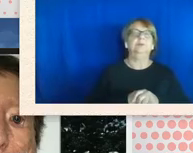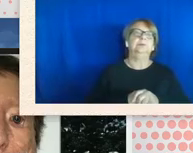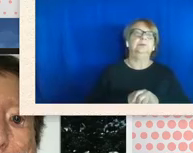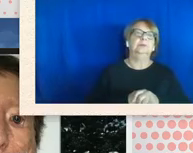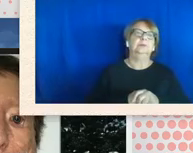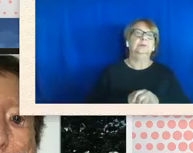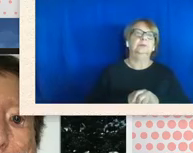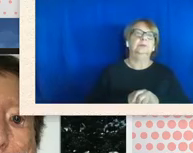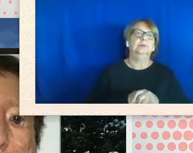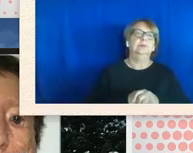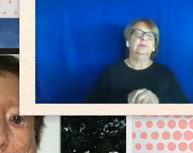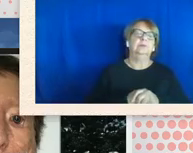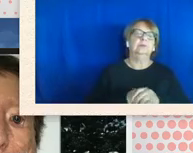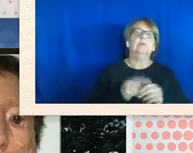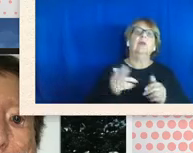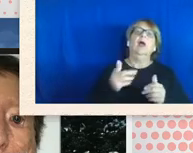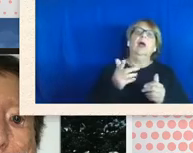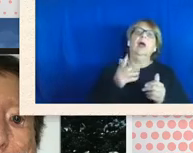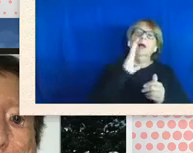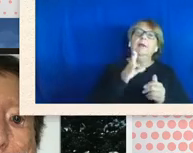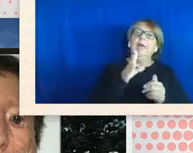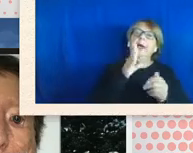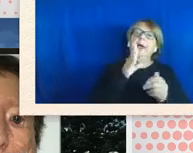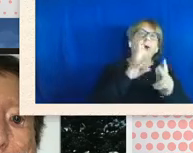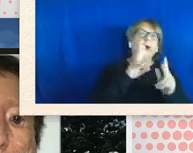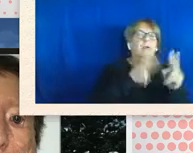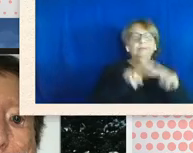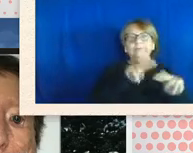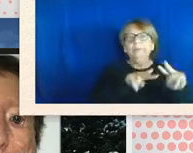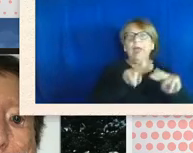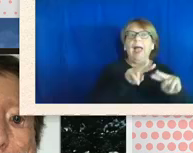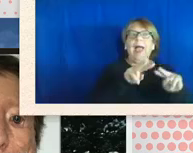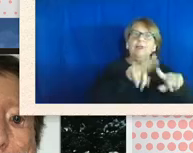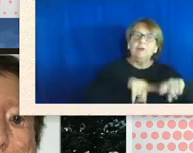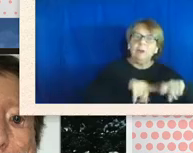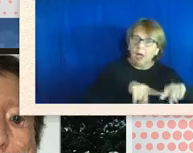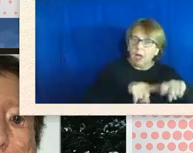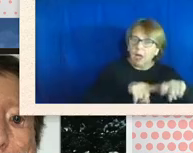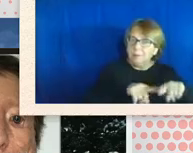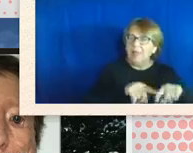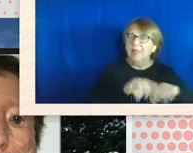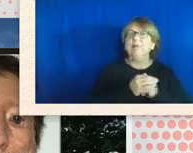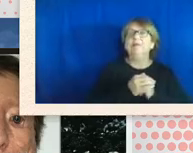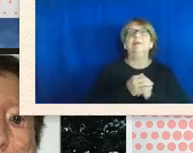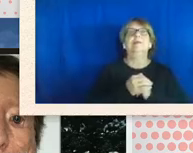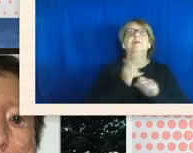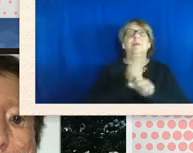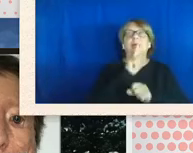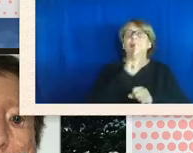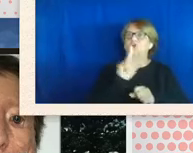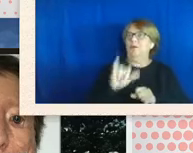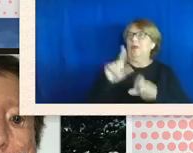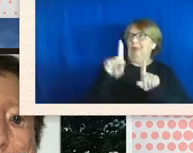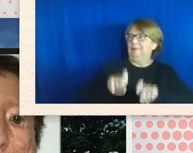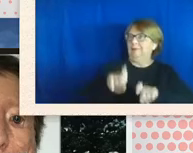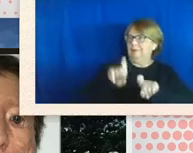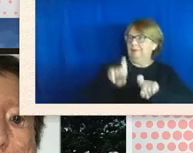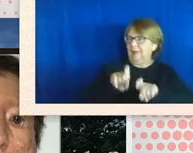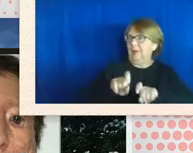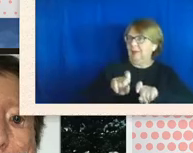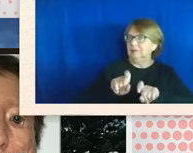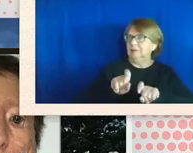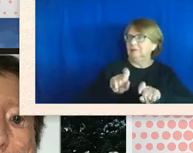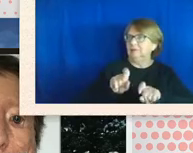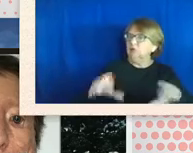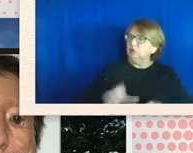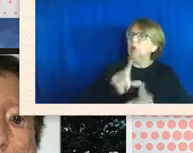the inter-rater reliability and making sure that the test or assessment is doing what it's intended to